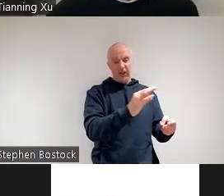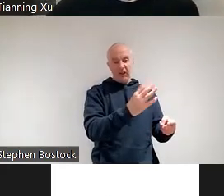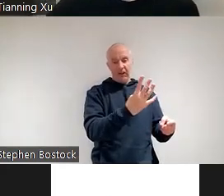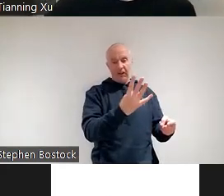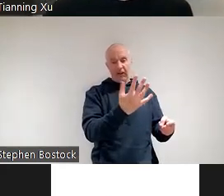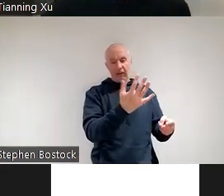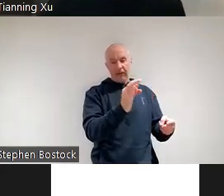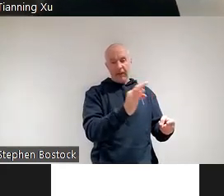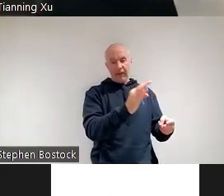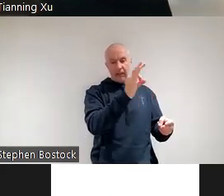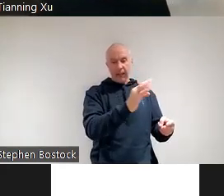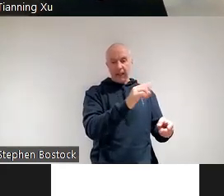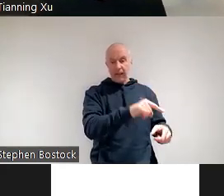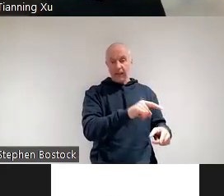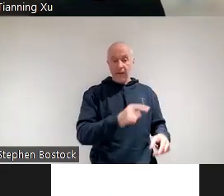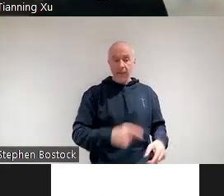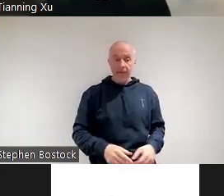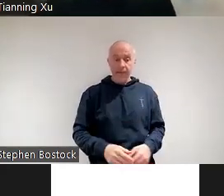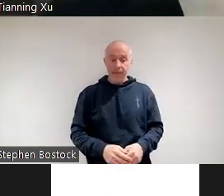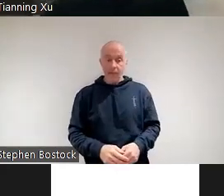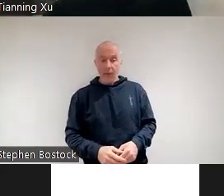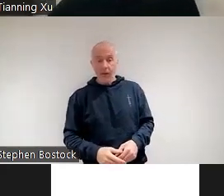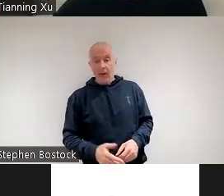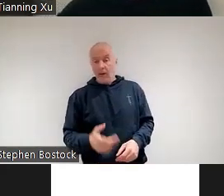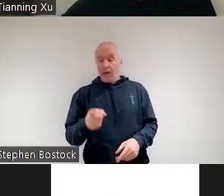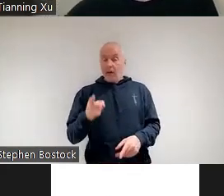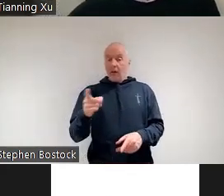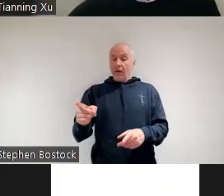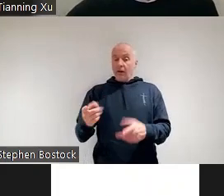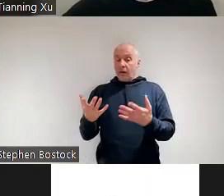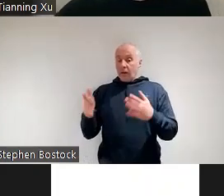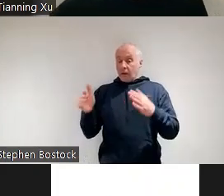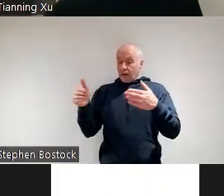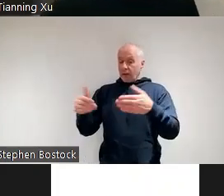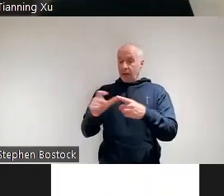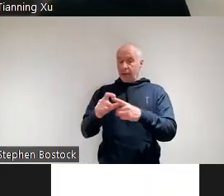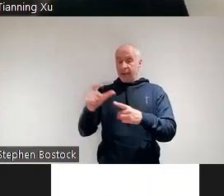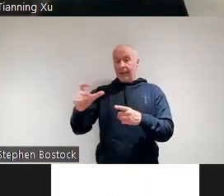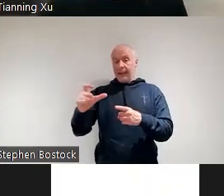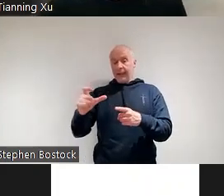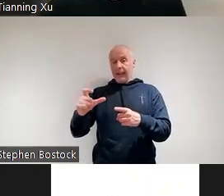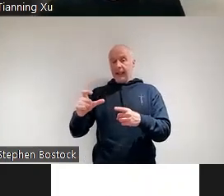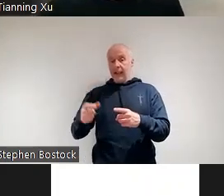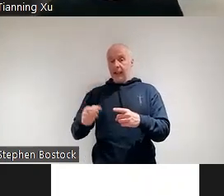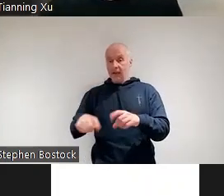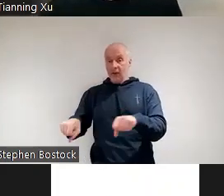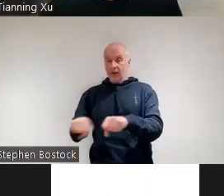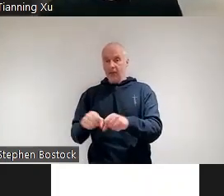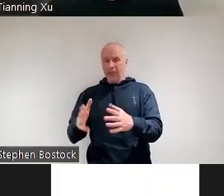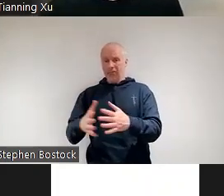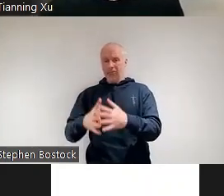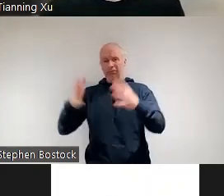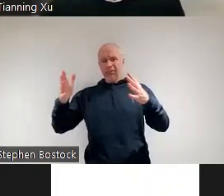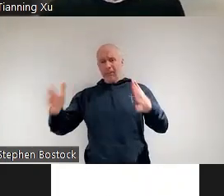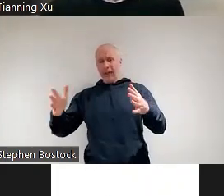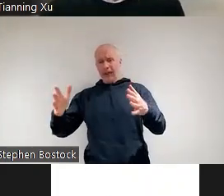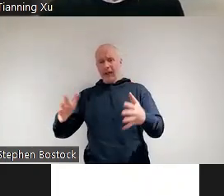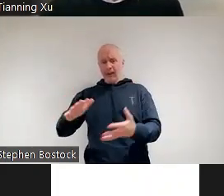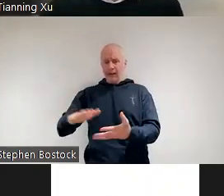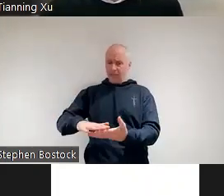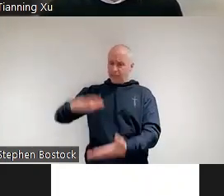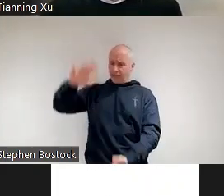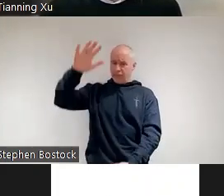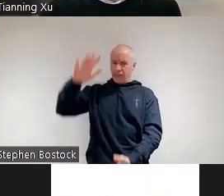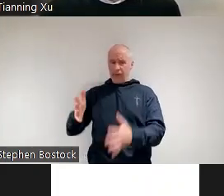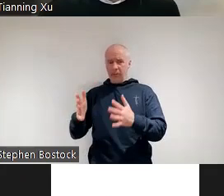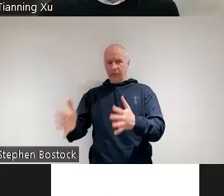chargers, and then you can see that compared to the AC chargers, the DC is like a beast. It's much bigger, and the reason is simple. It's because in the AC